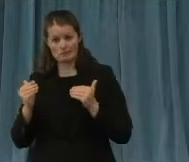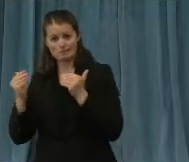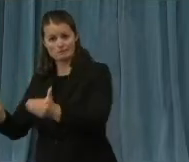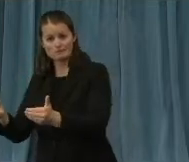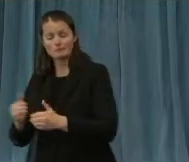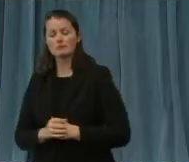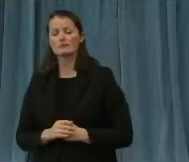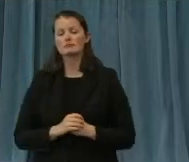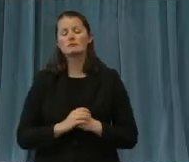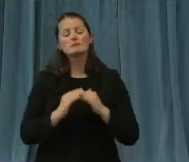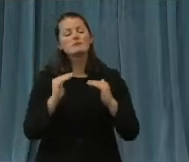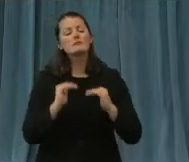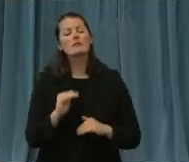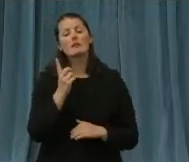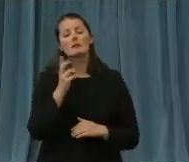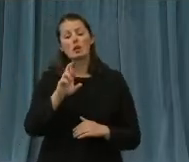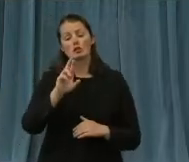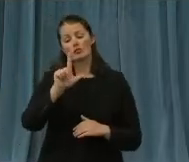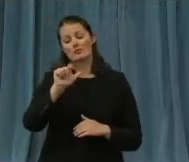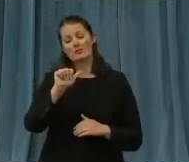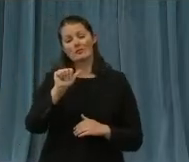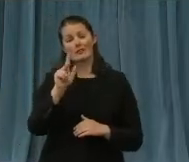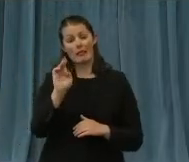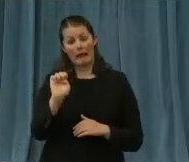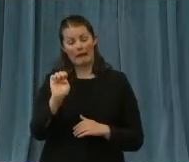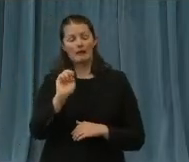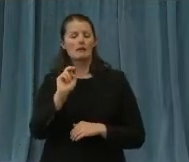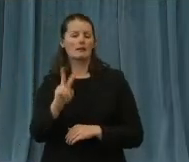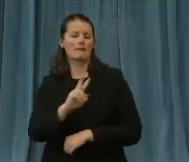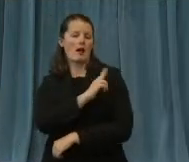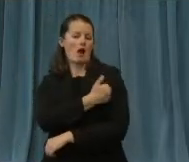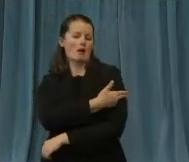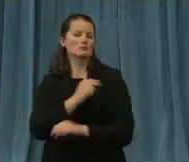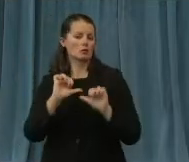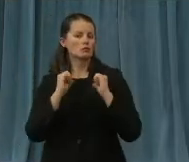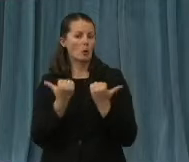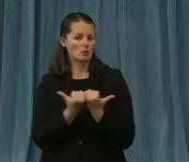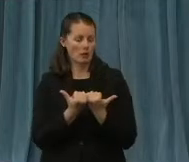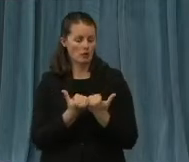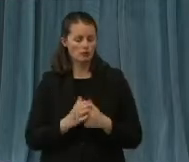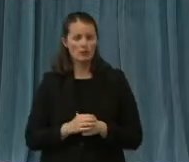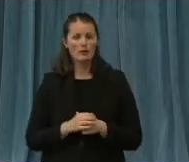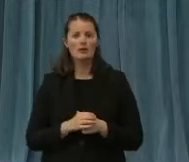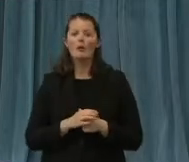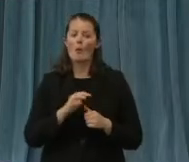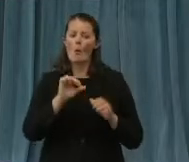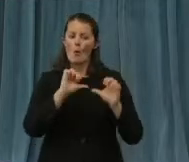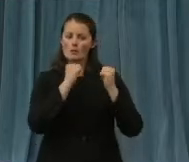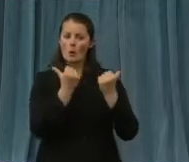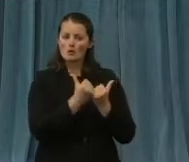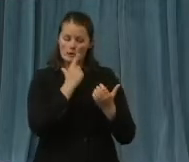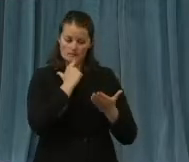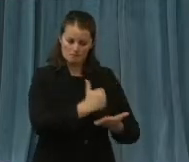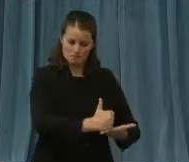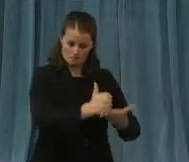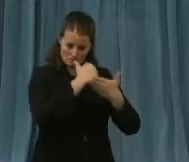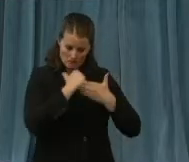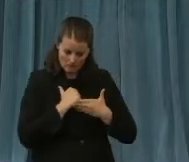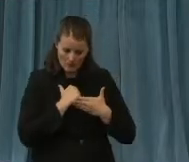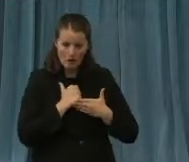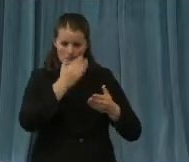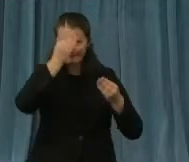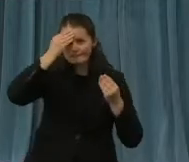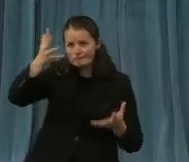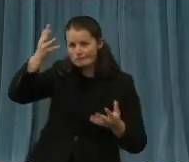Dr. Christopher Lake joins us from the Nevada Hospital Association. The association has been a key partner in keeping state officials apprised